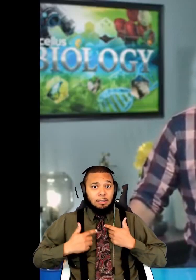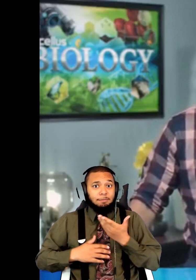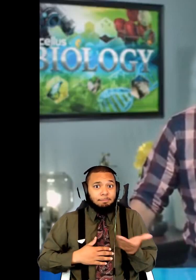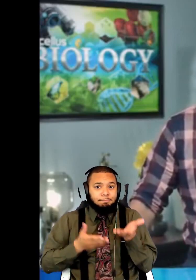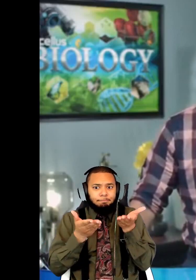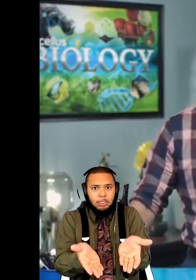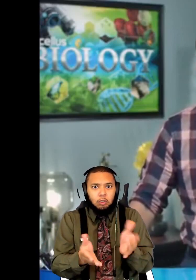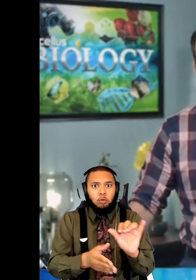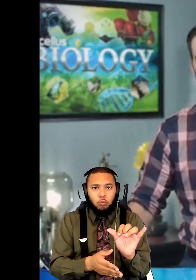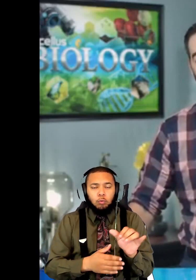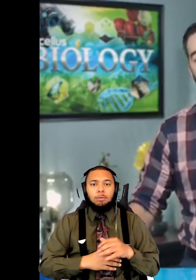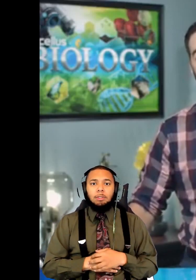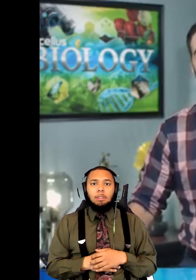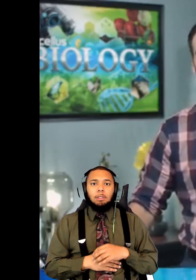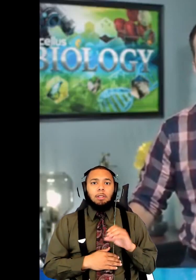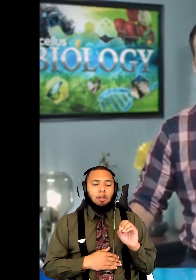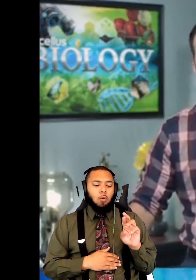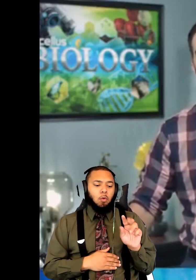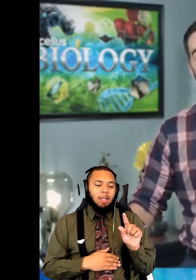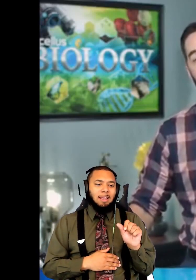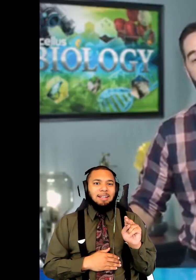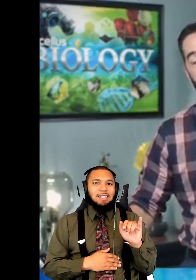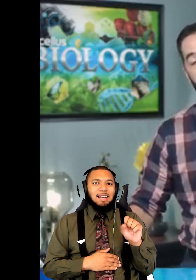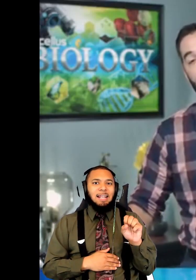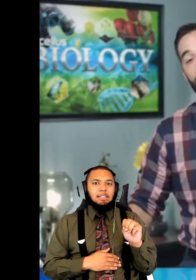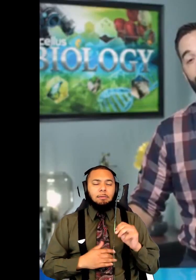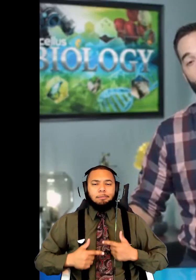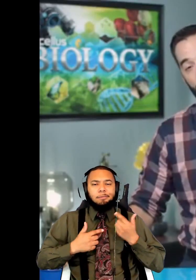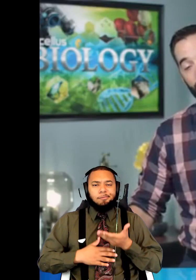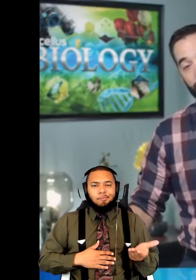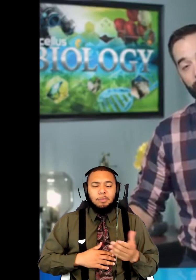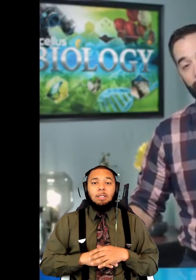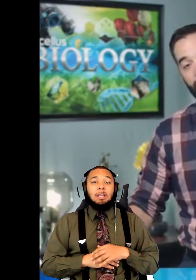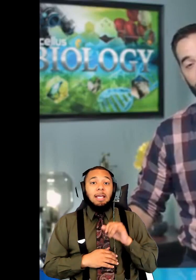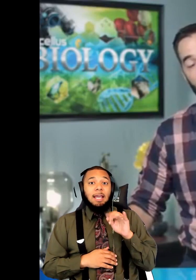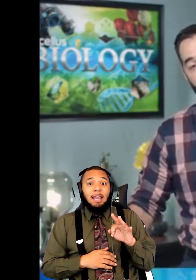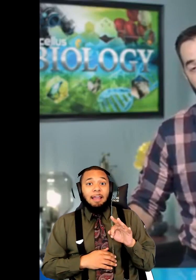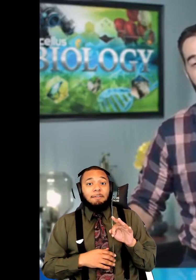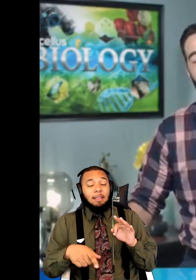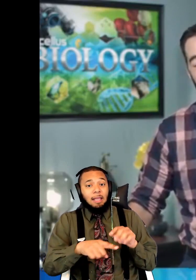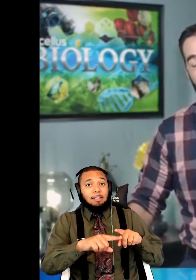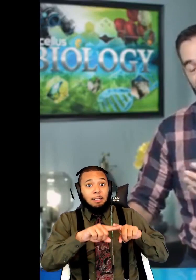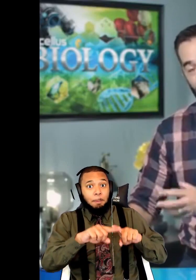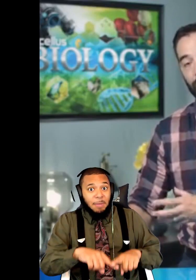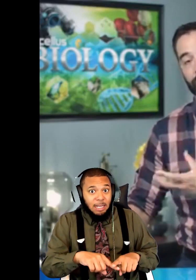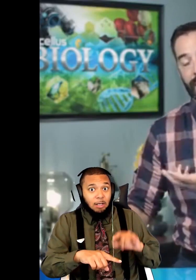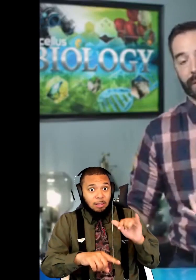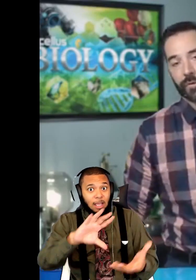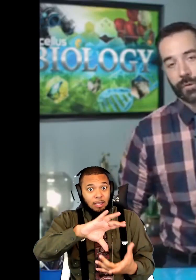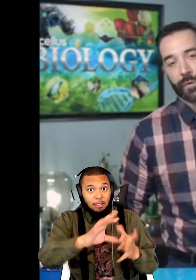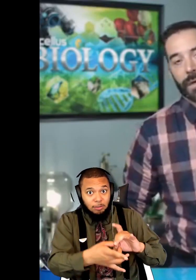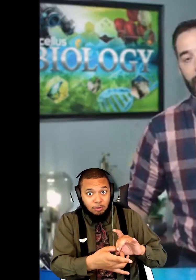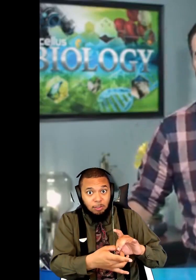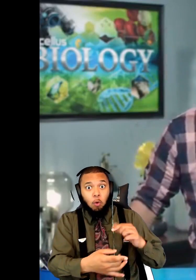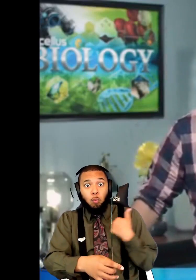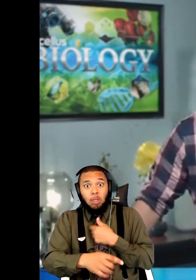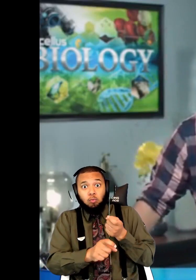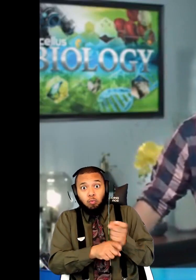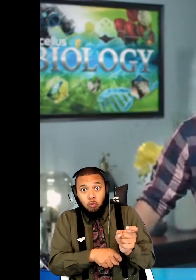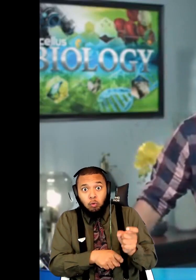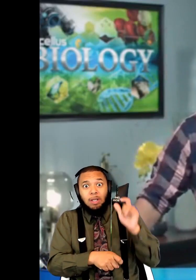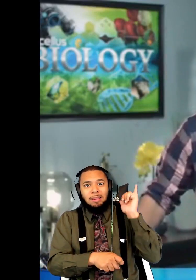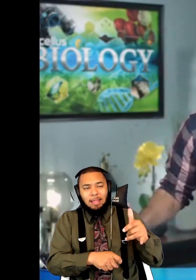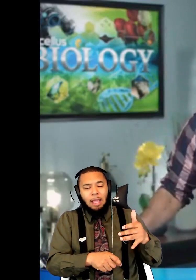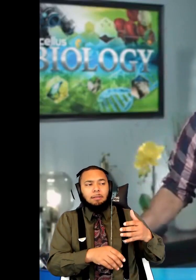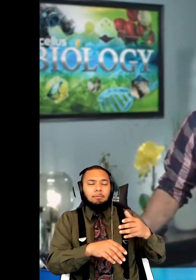right? Because the organisms are reliant on the resources in that ecosystem. If the resources are becoming polluted, then that trickles down to